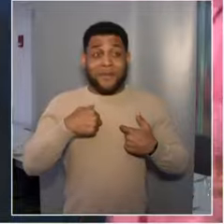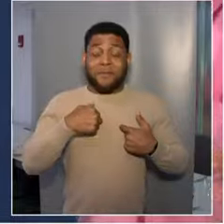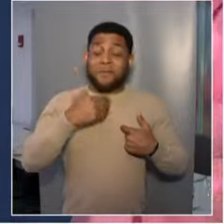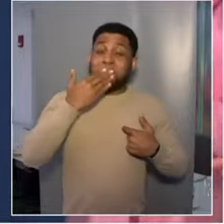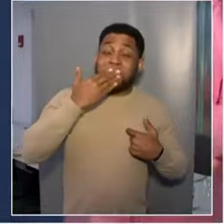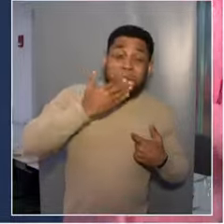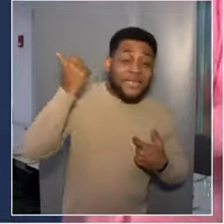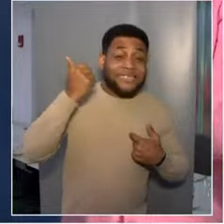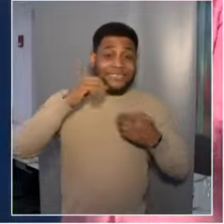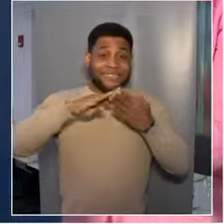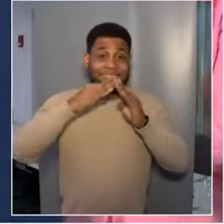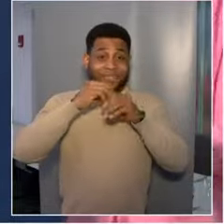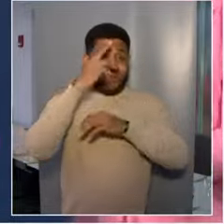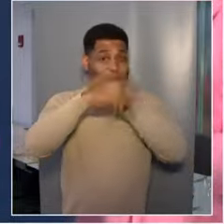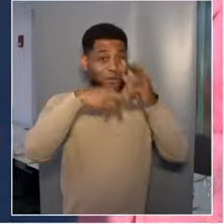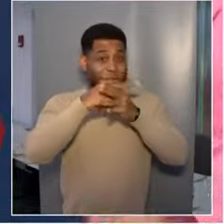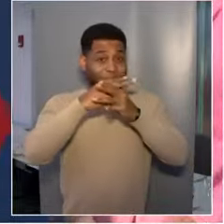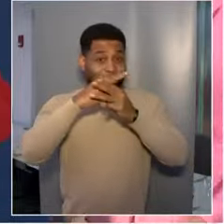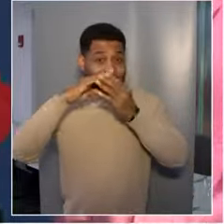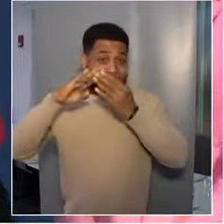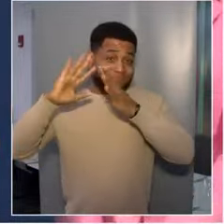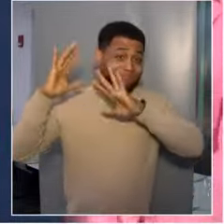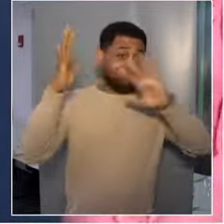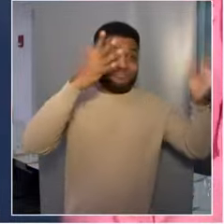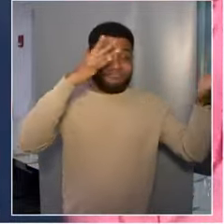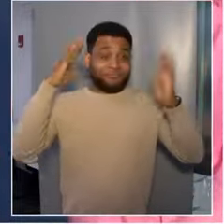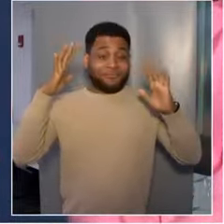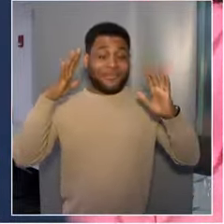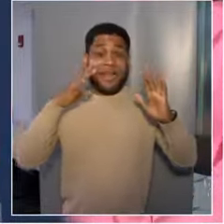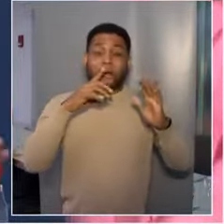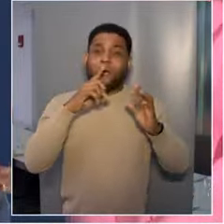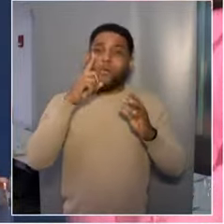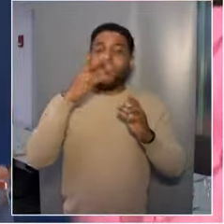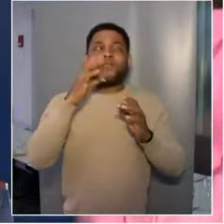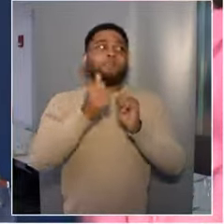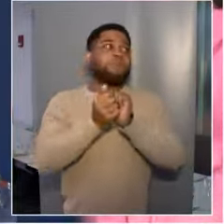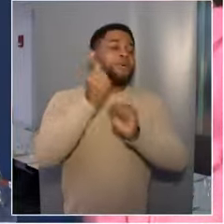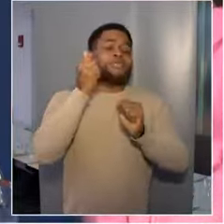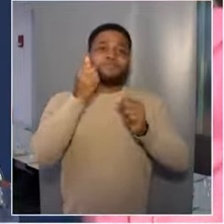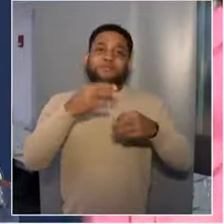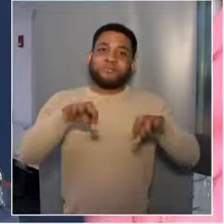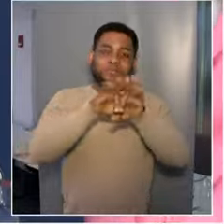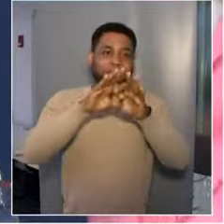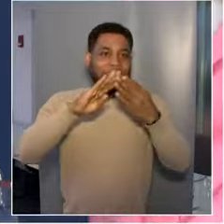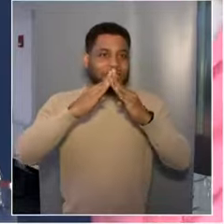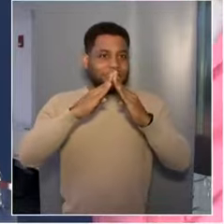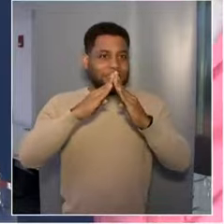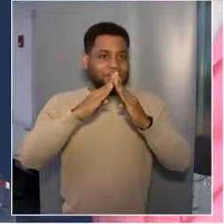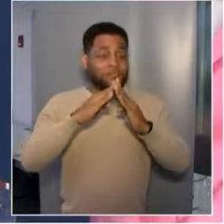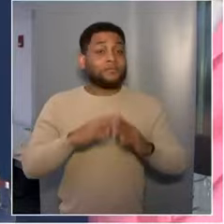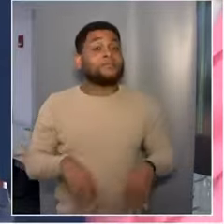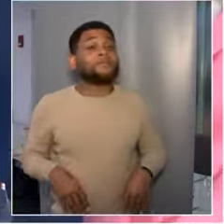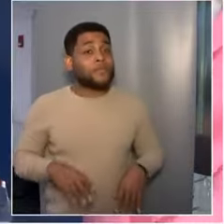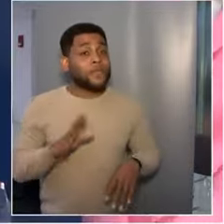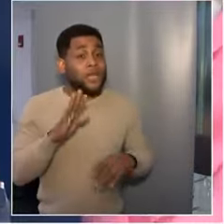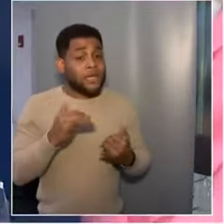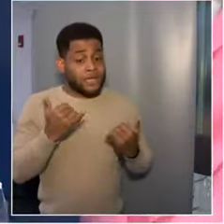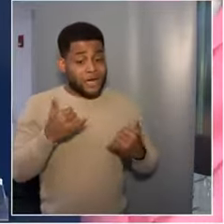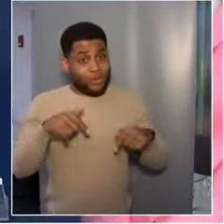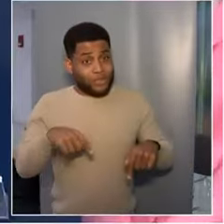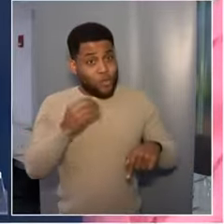the most important city in the world, and we are the home, the current home, and the future home